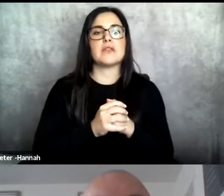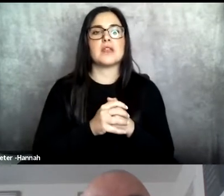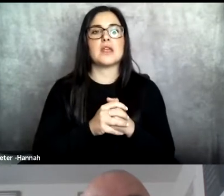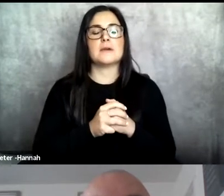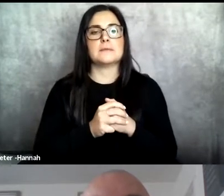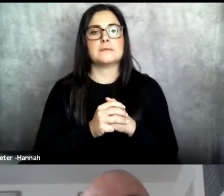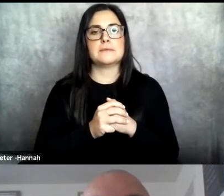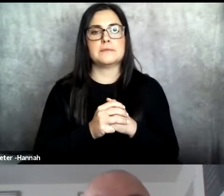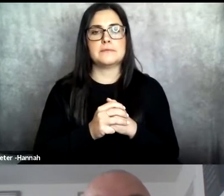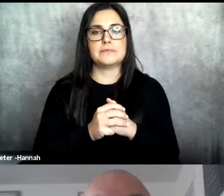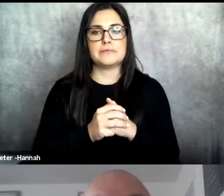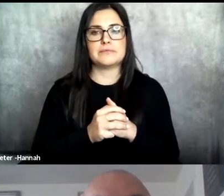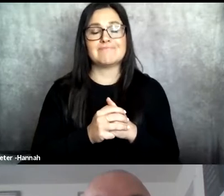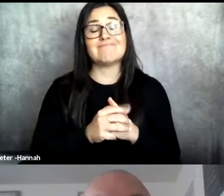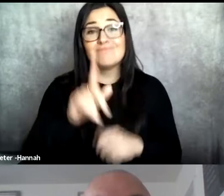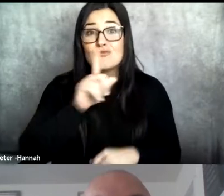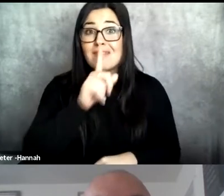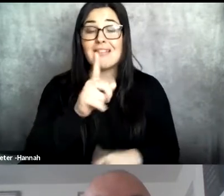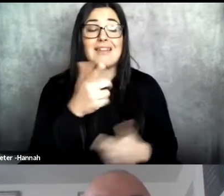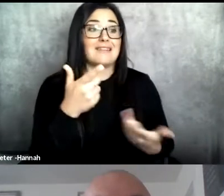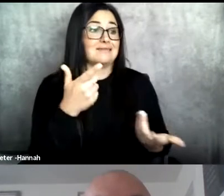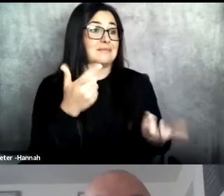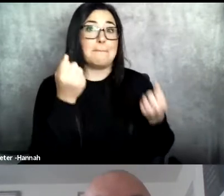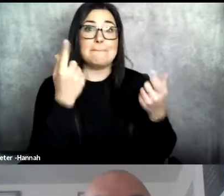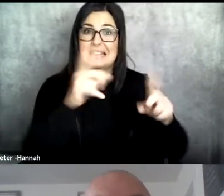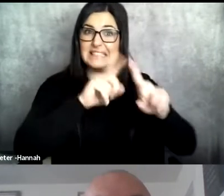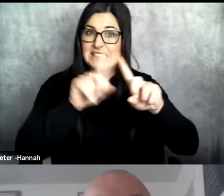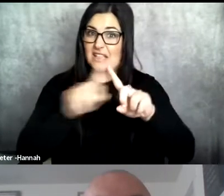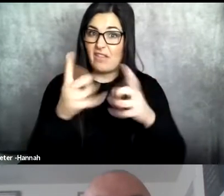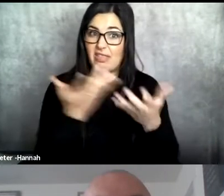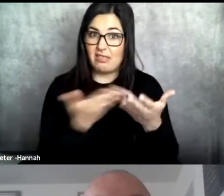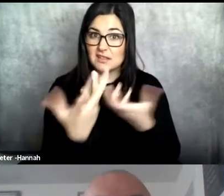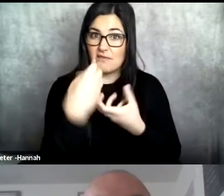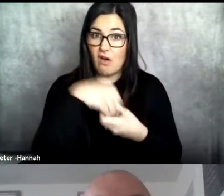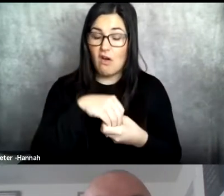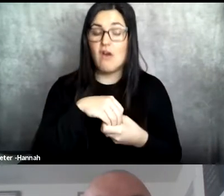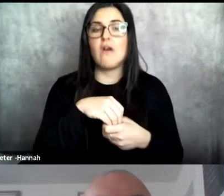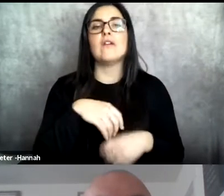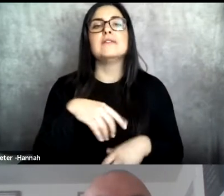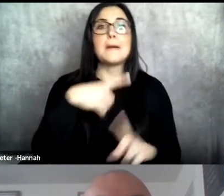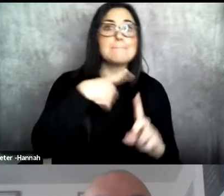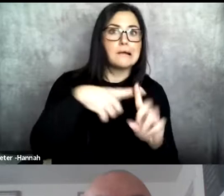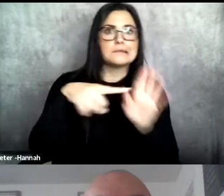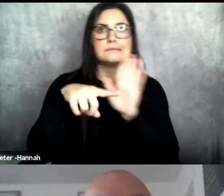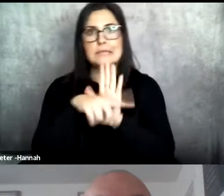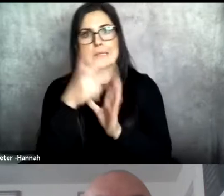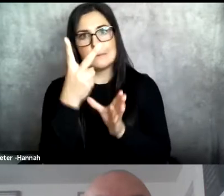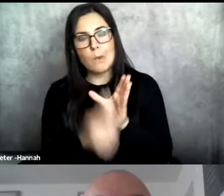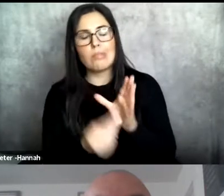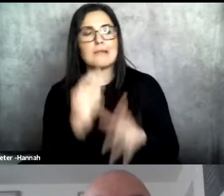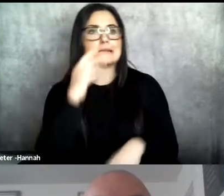It's a combination of things, right? Definitely a combination of things, right? positive and negative